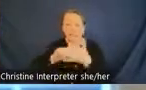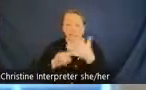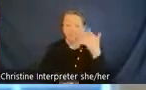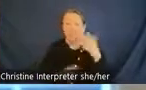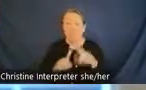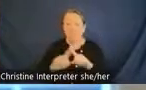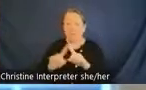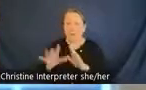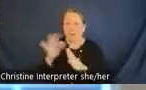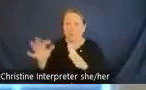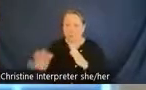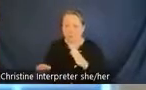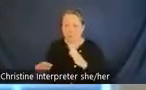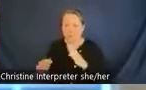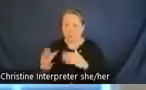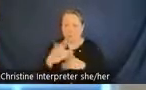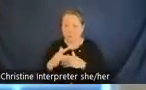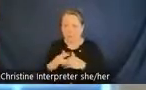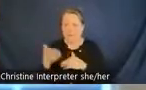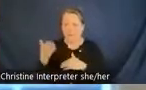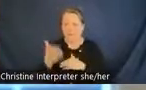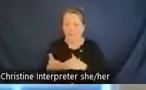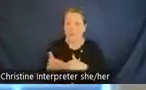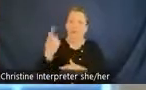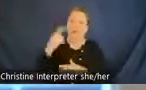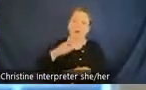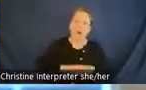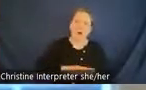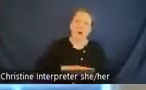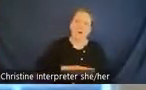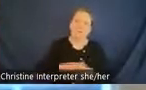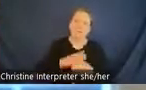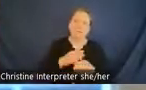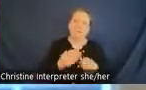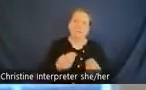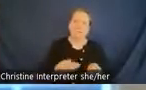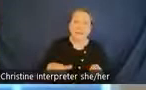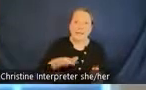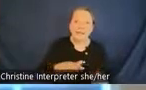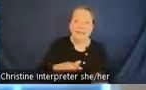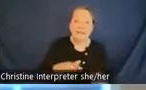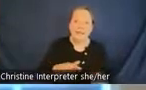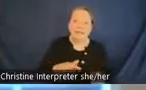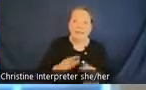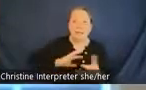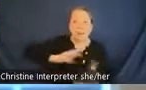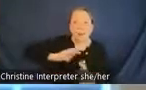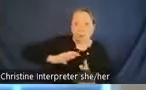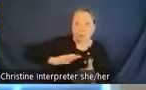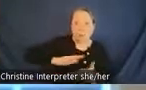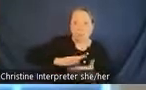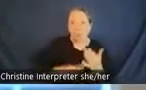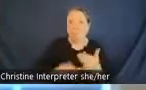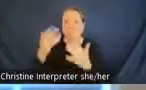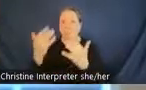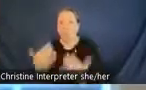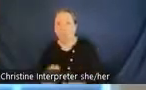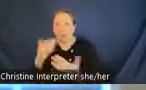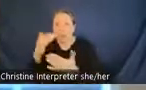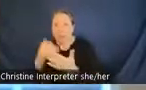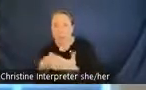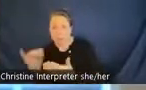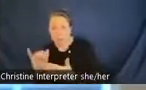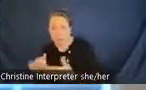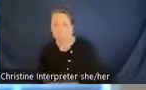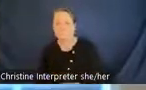that are available, like on-site laundry and other waitlists if the waitlist is open. The Vermont Qualified